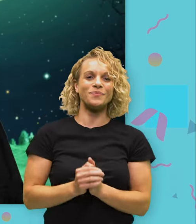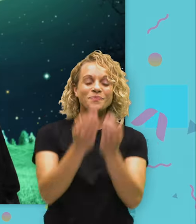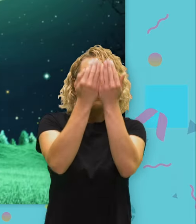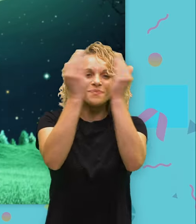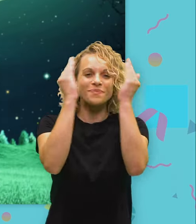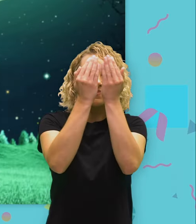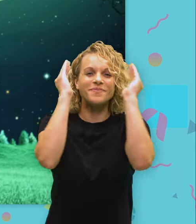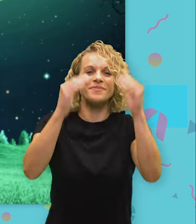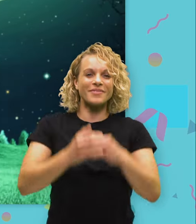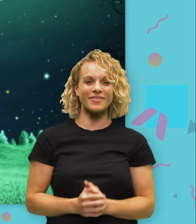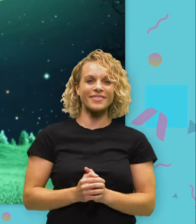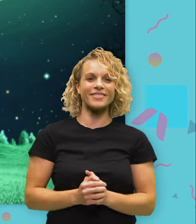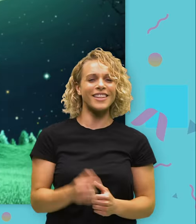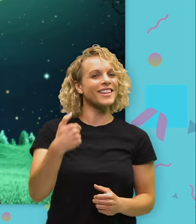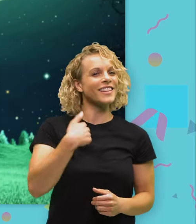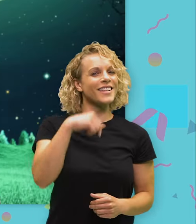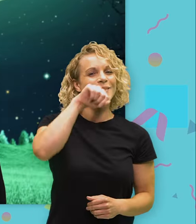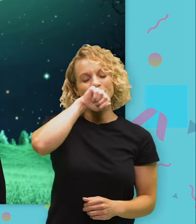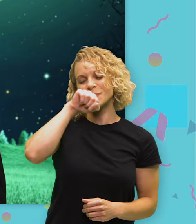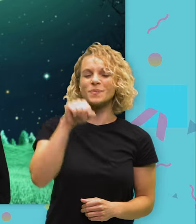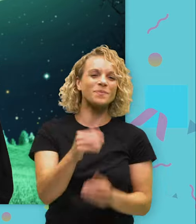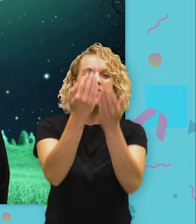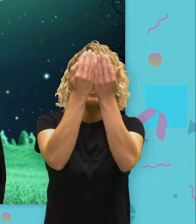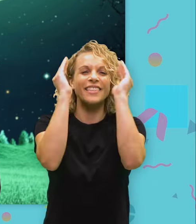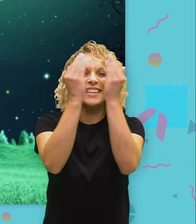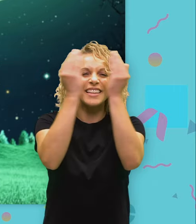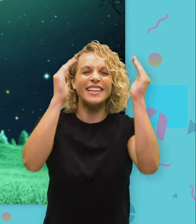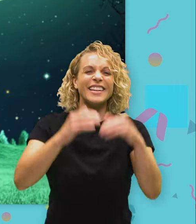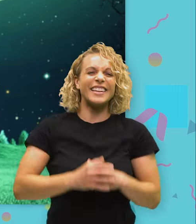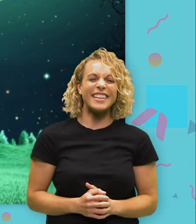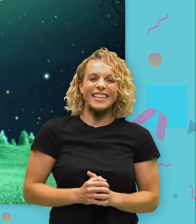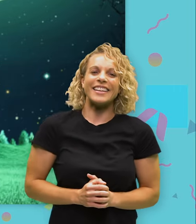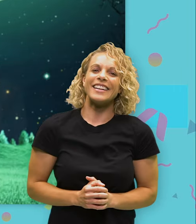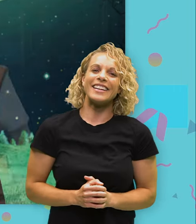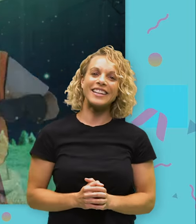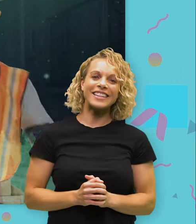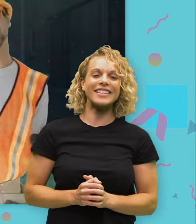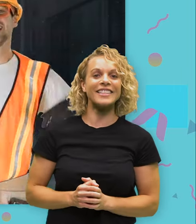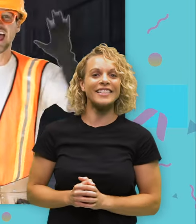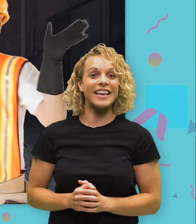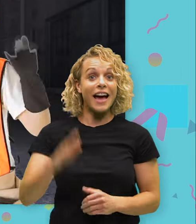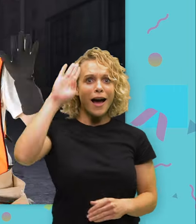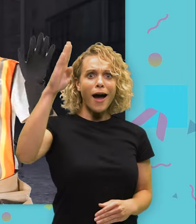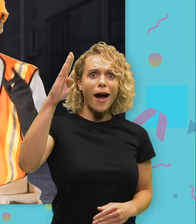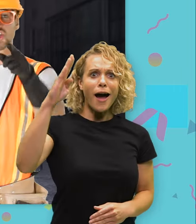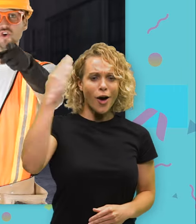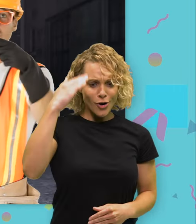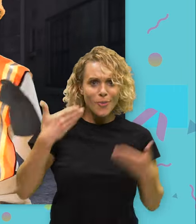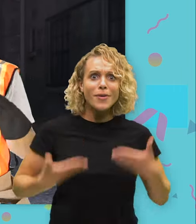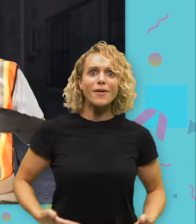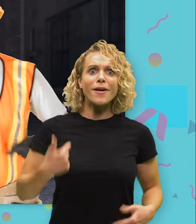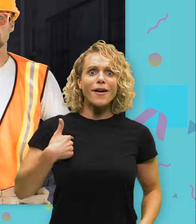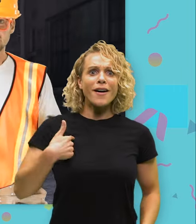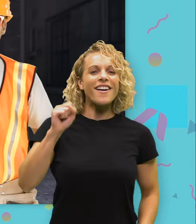Halloween, Halloween, I just love Halloween. Hey, you